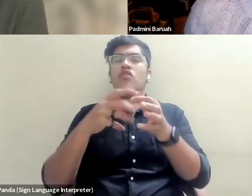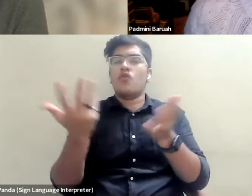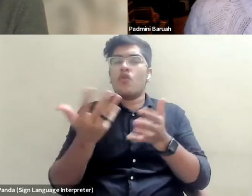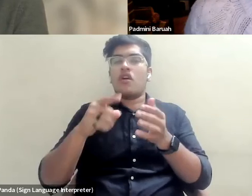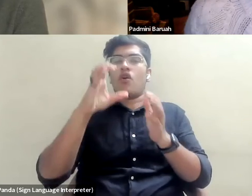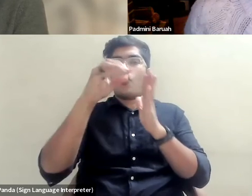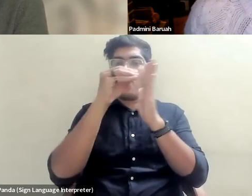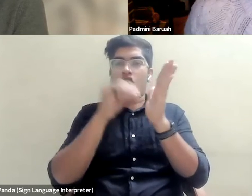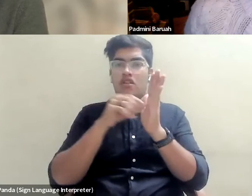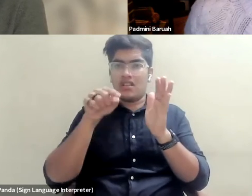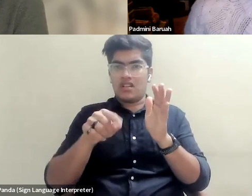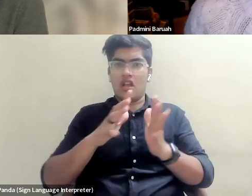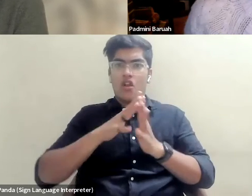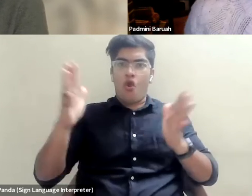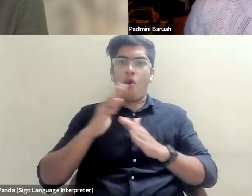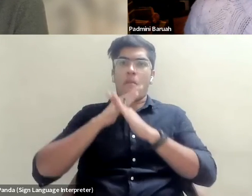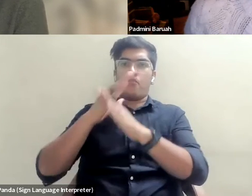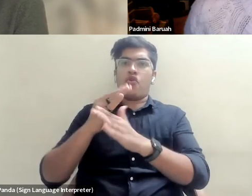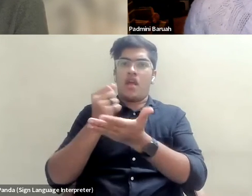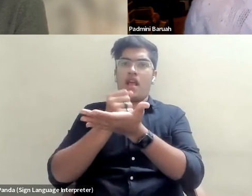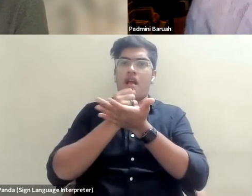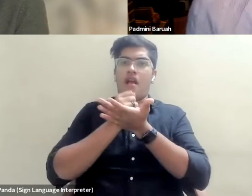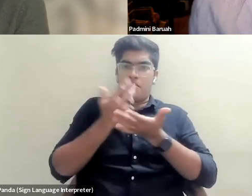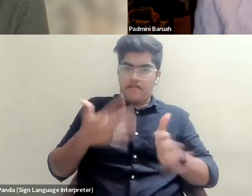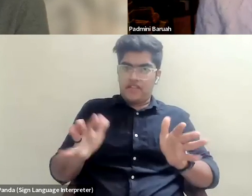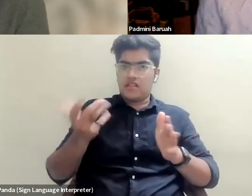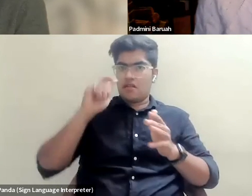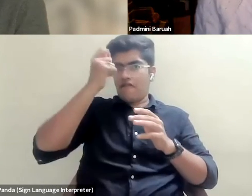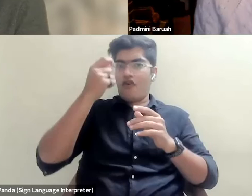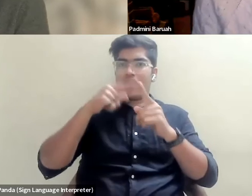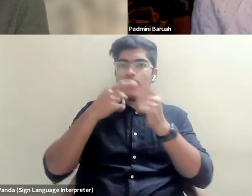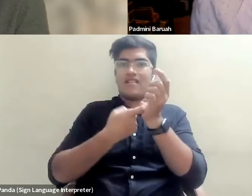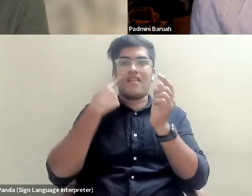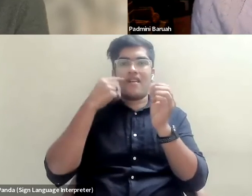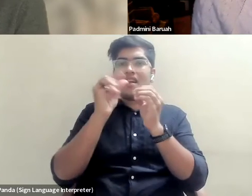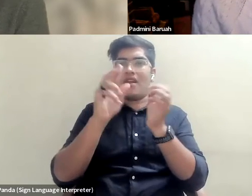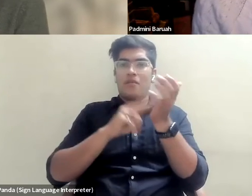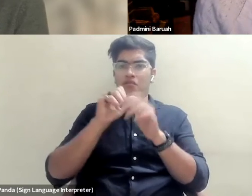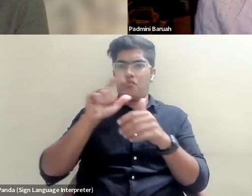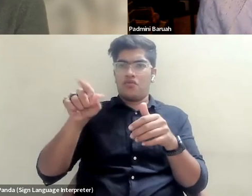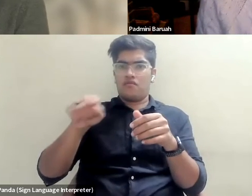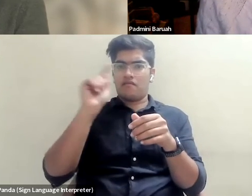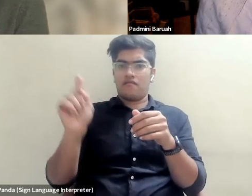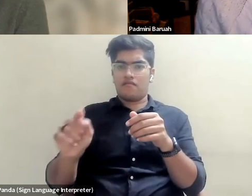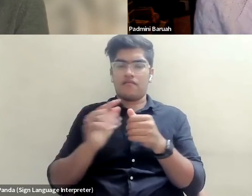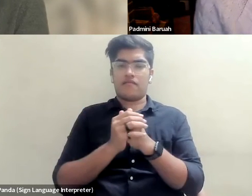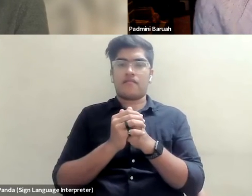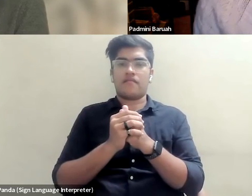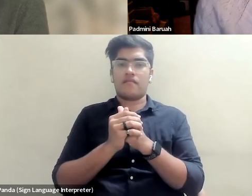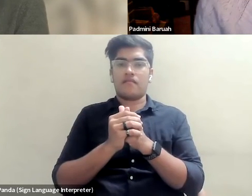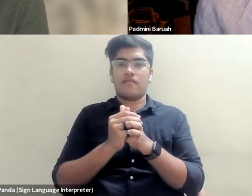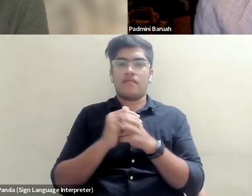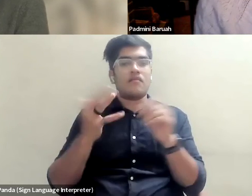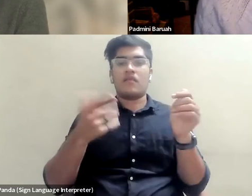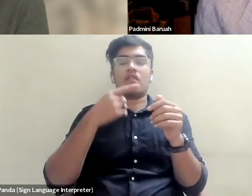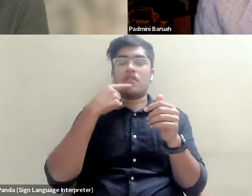has adequate legal protections against the behavior of foreign tribunals? The Constitution itself doesn't have